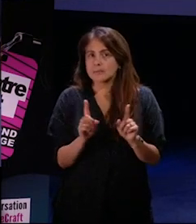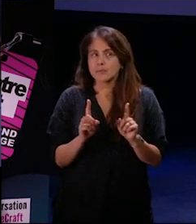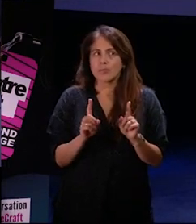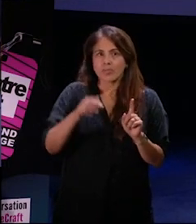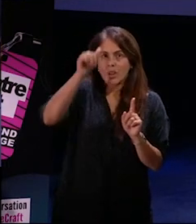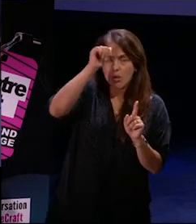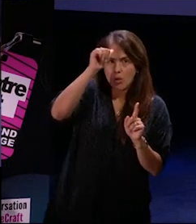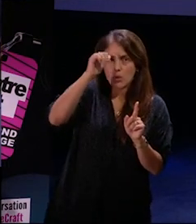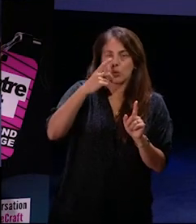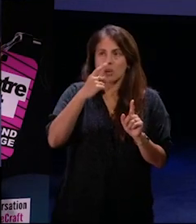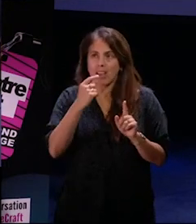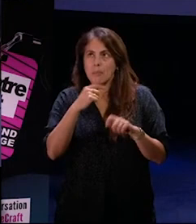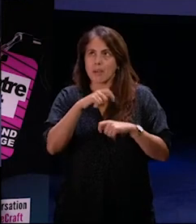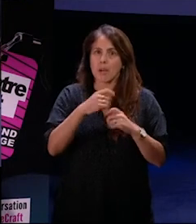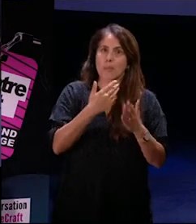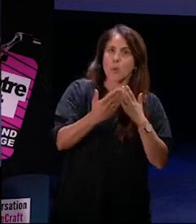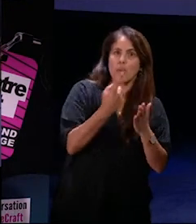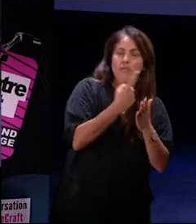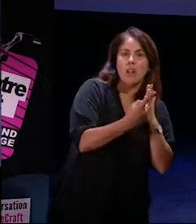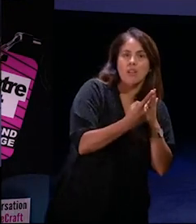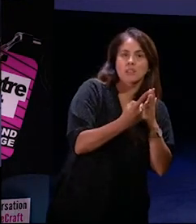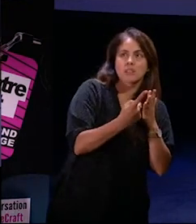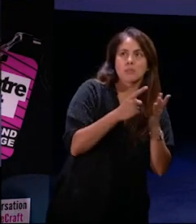that you can lean on freelancing as a crutch rather than,